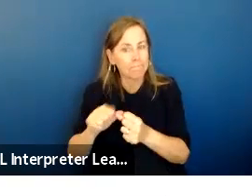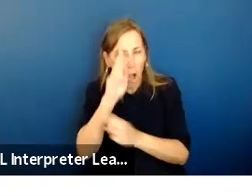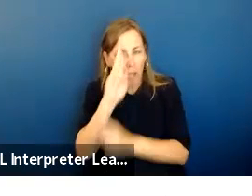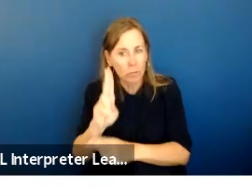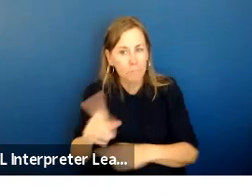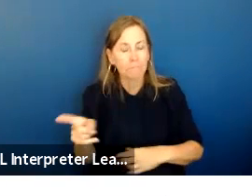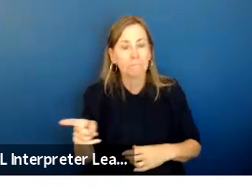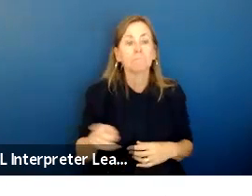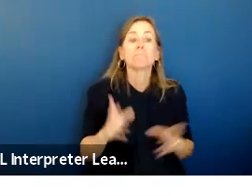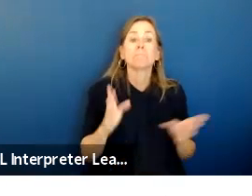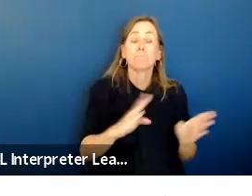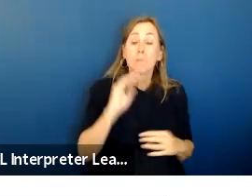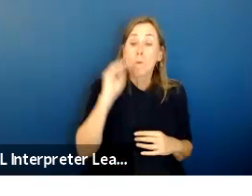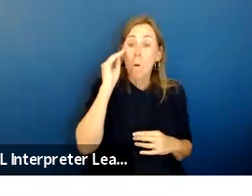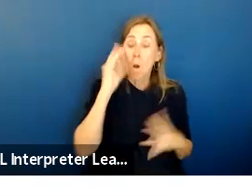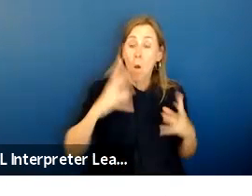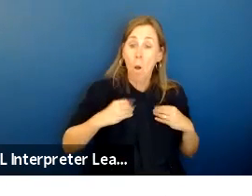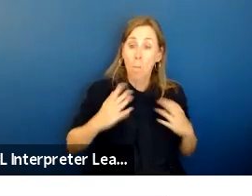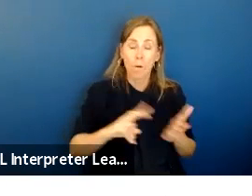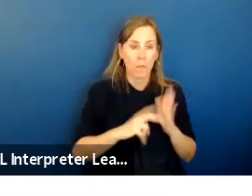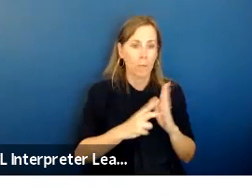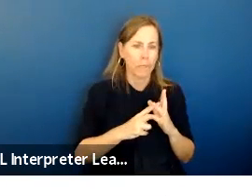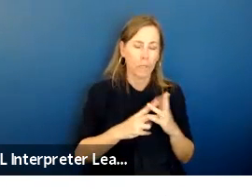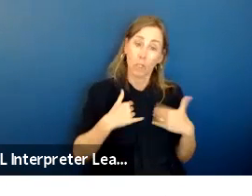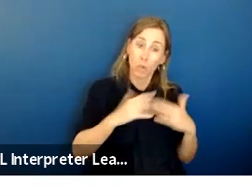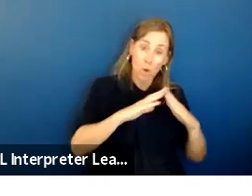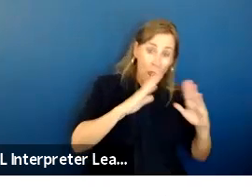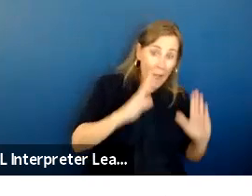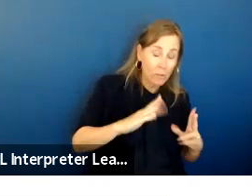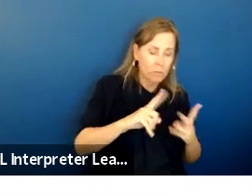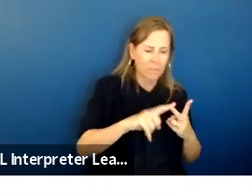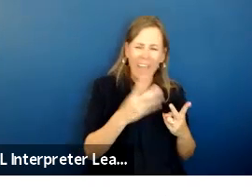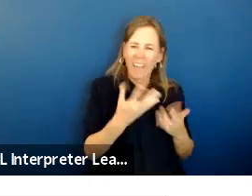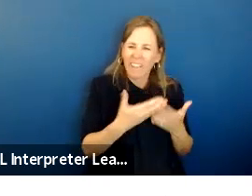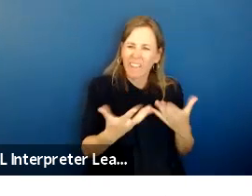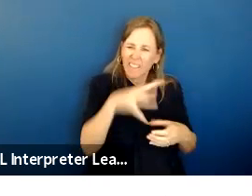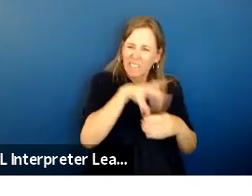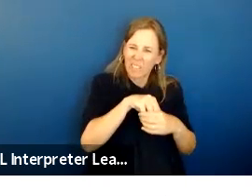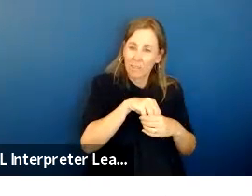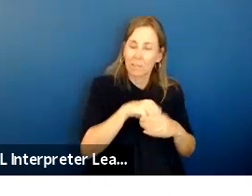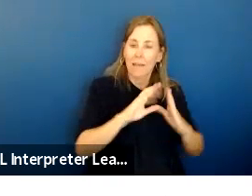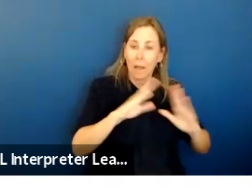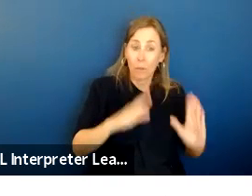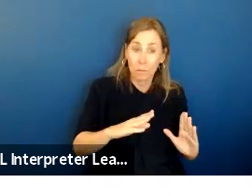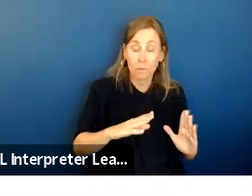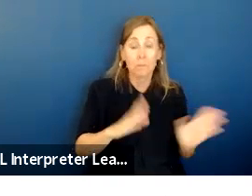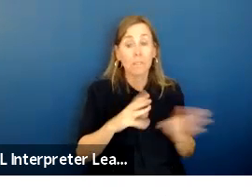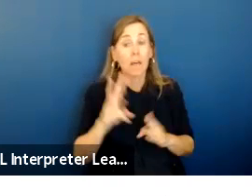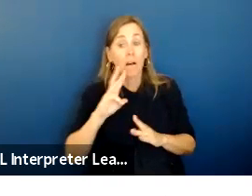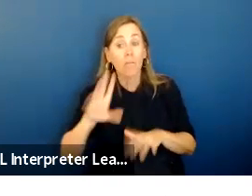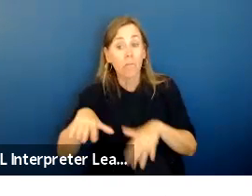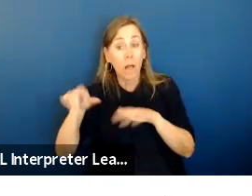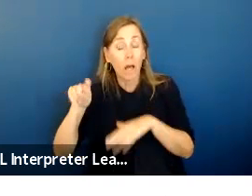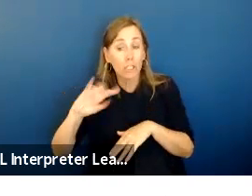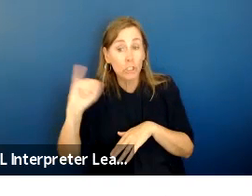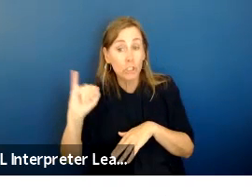Homeowners insurance covers both personal property and the dwelling under one policy with one deductible. Flood insurance, on the other hand, generally covers